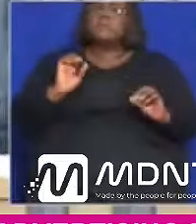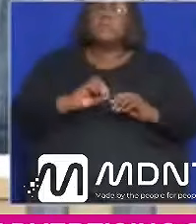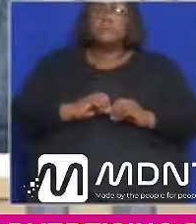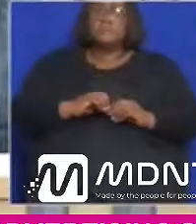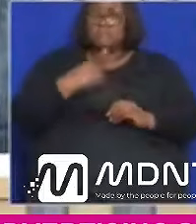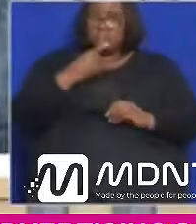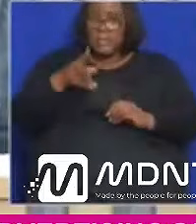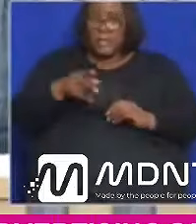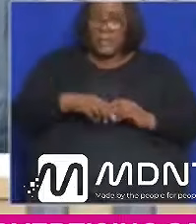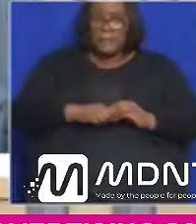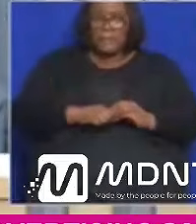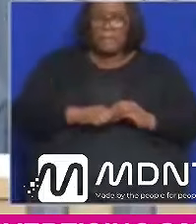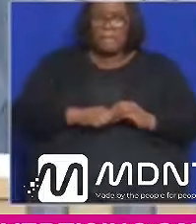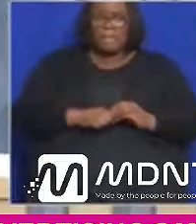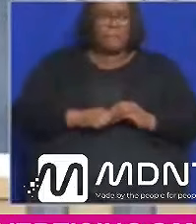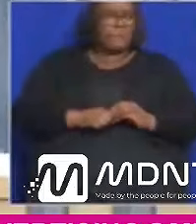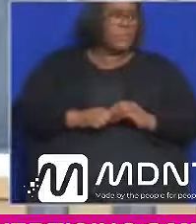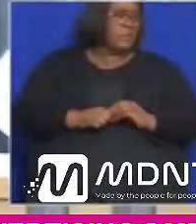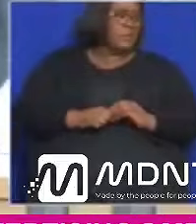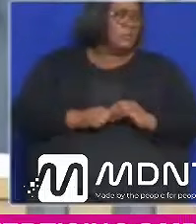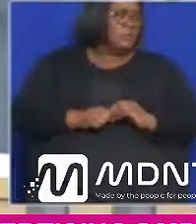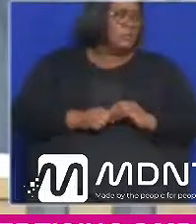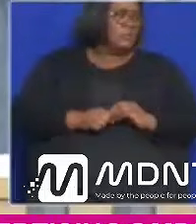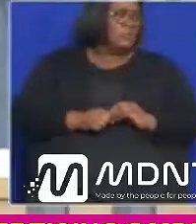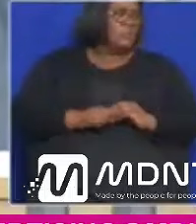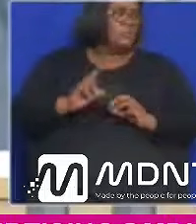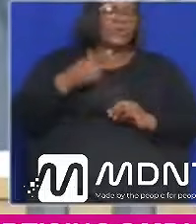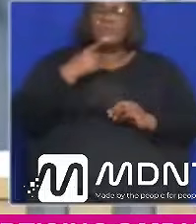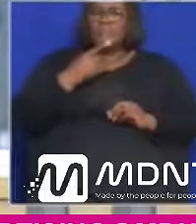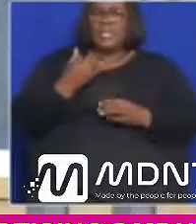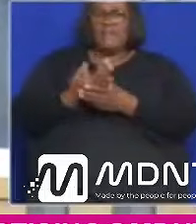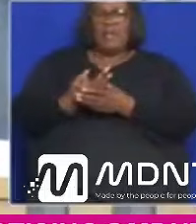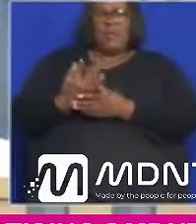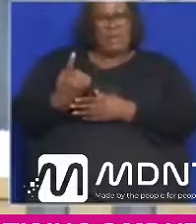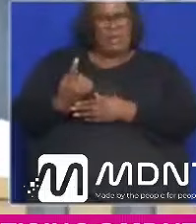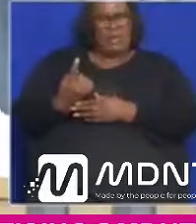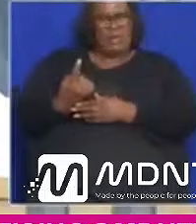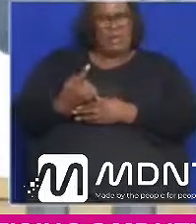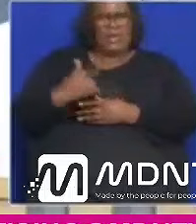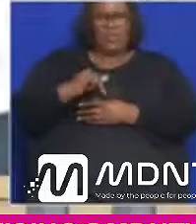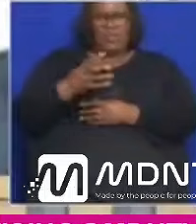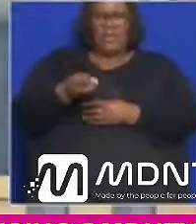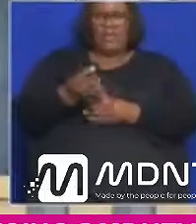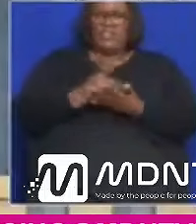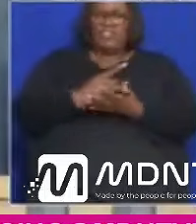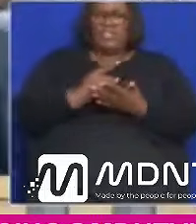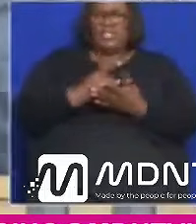File, what did we say that? File 1, where we have the chats, page 64.